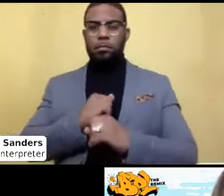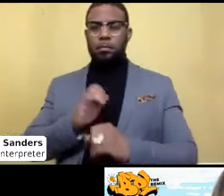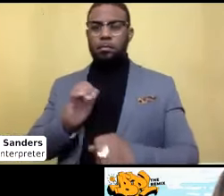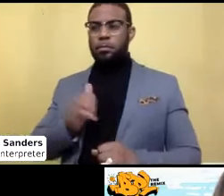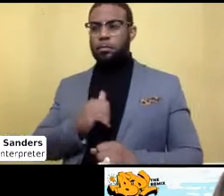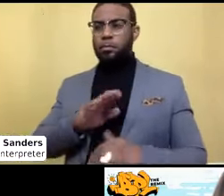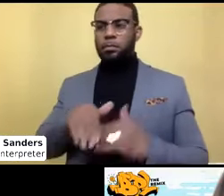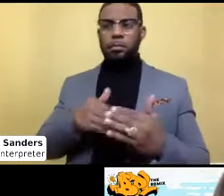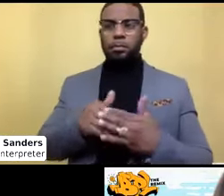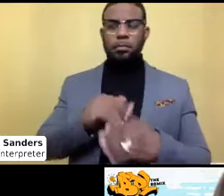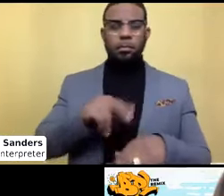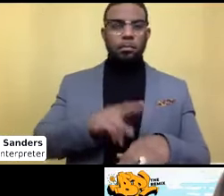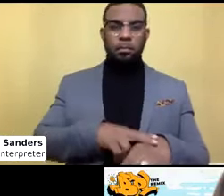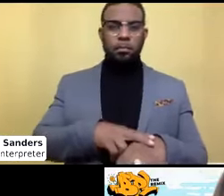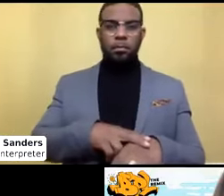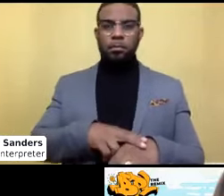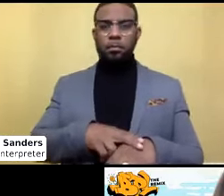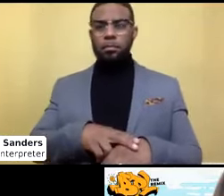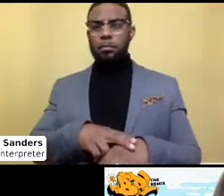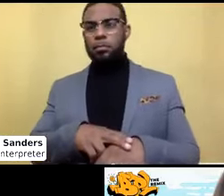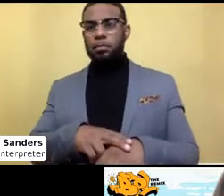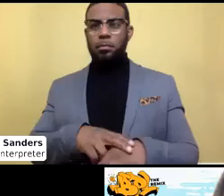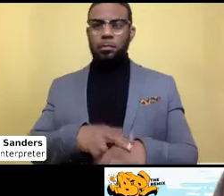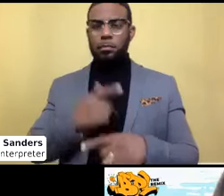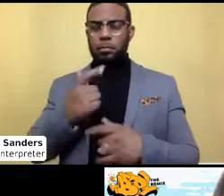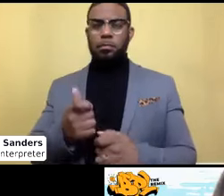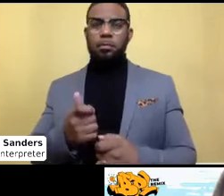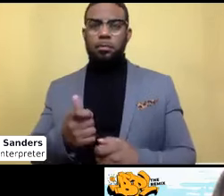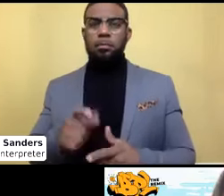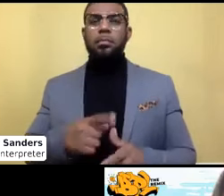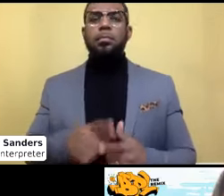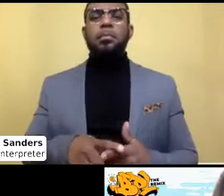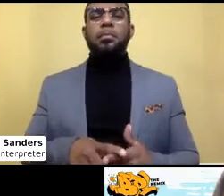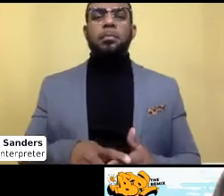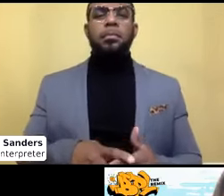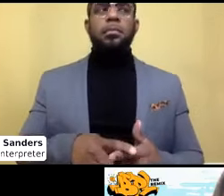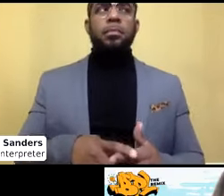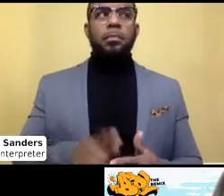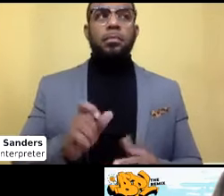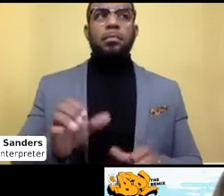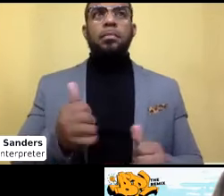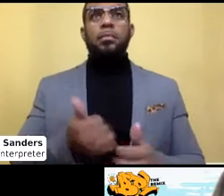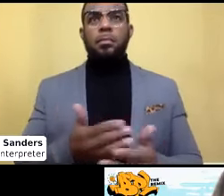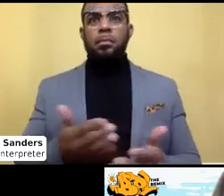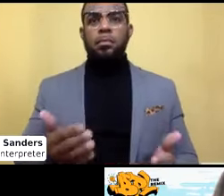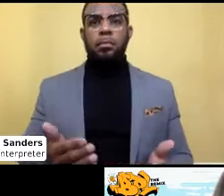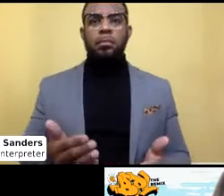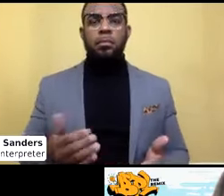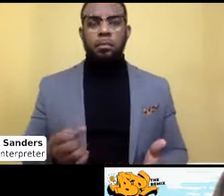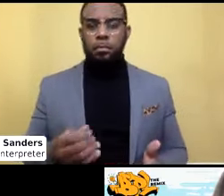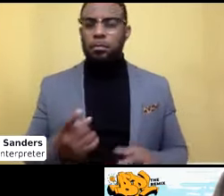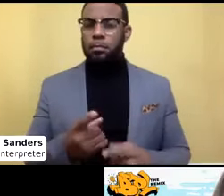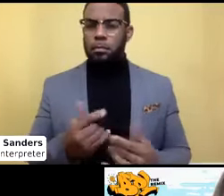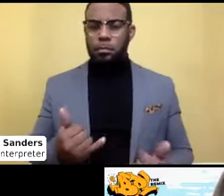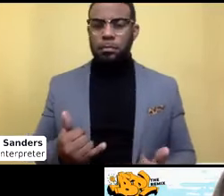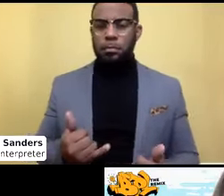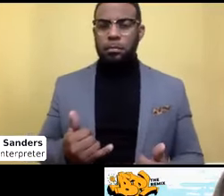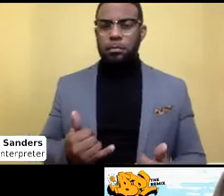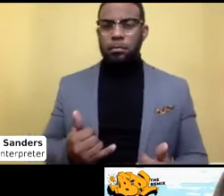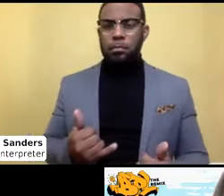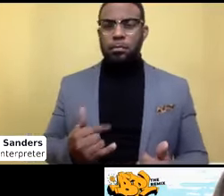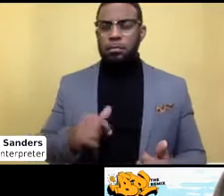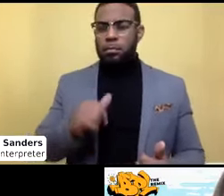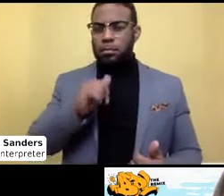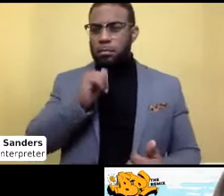our whole national, interests, then we got to do everything, So right now, it's